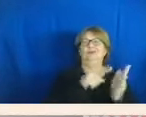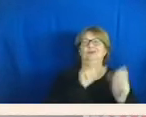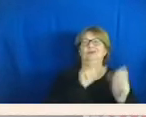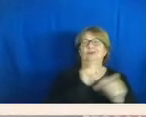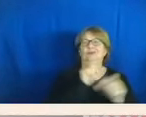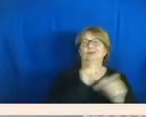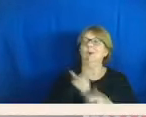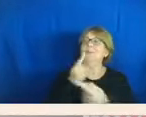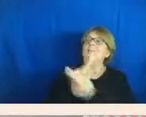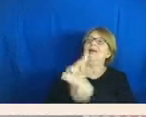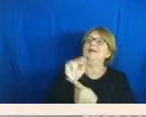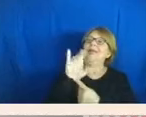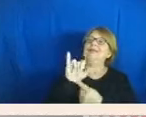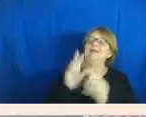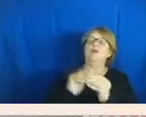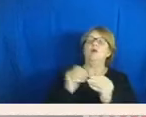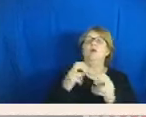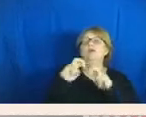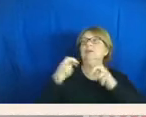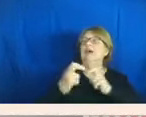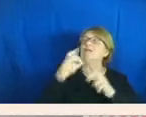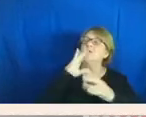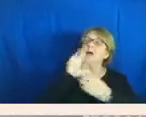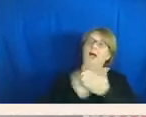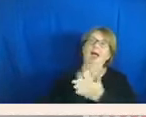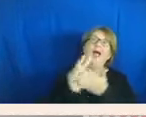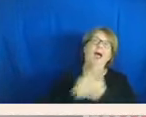for hours and talked.